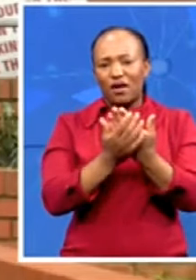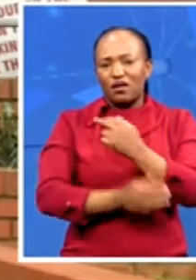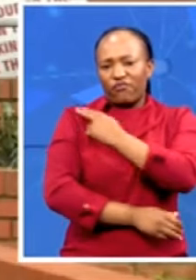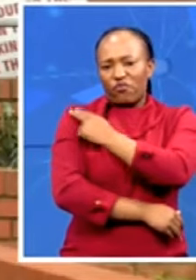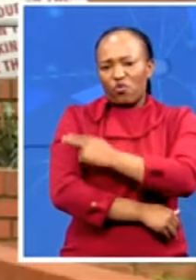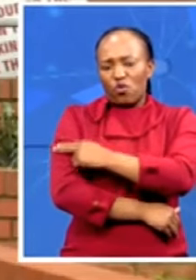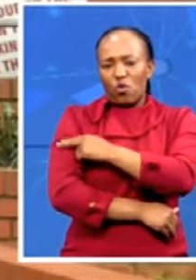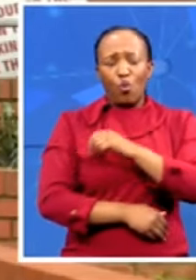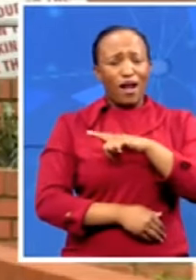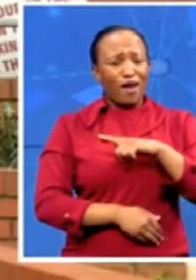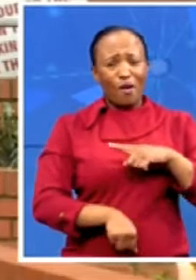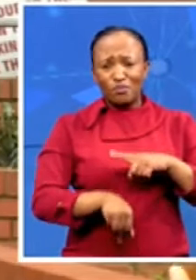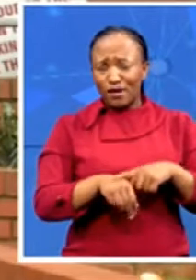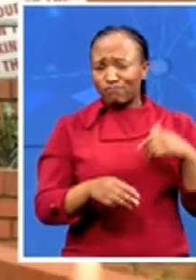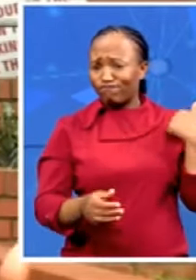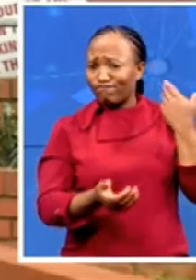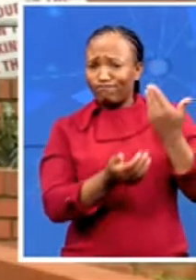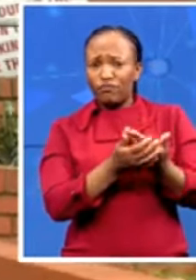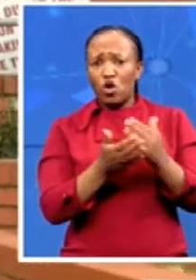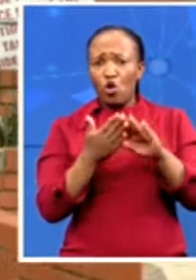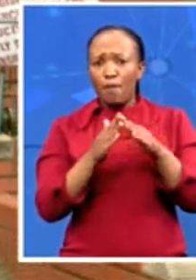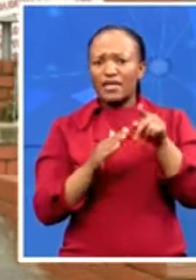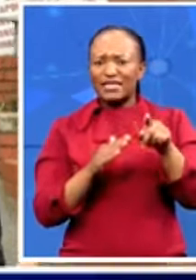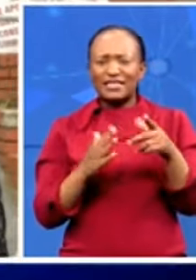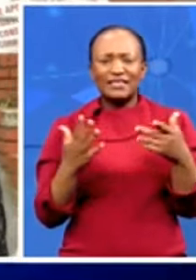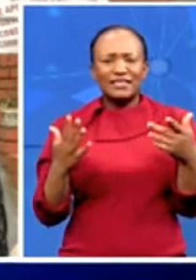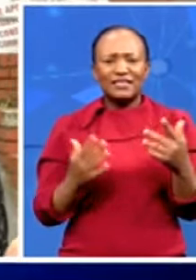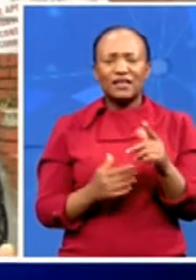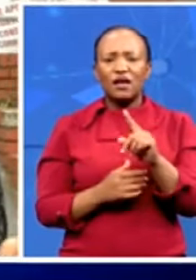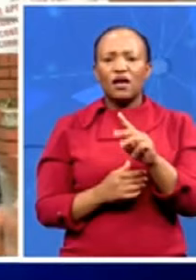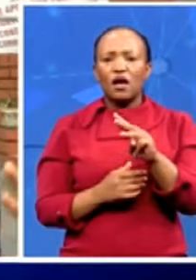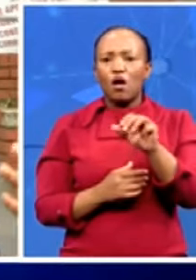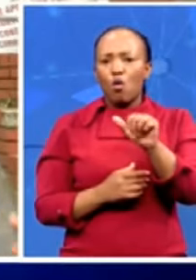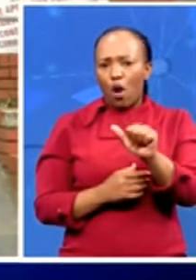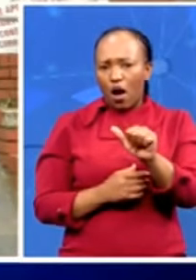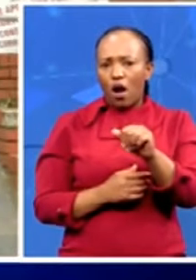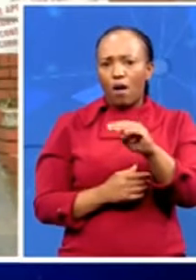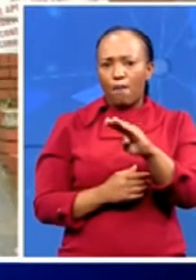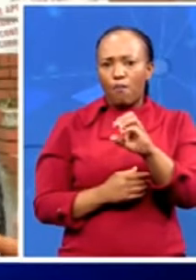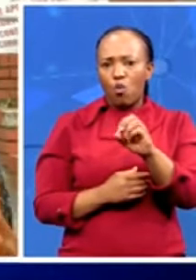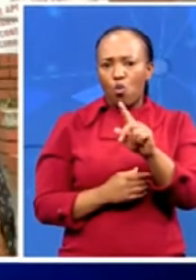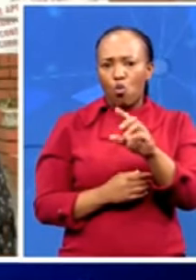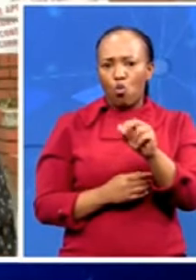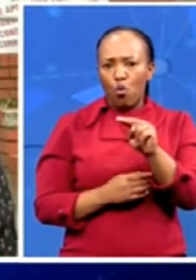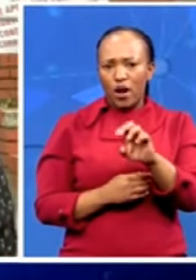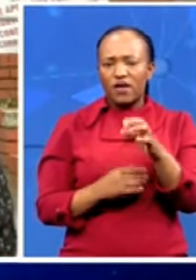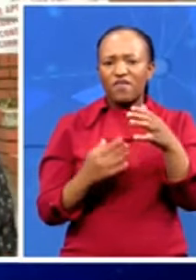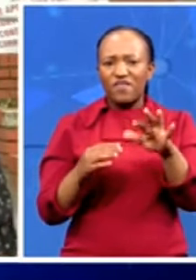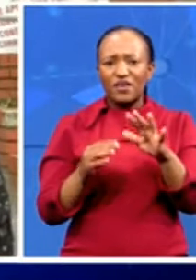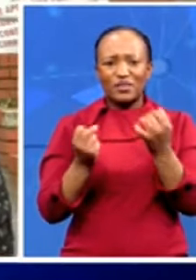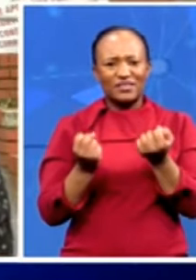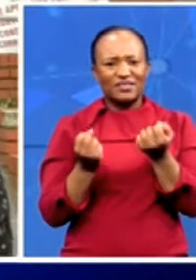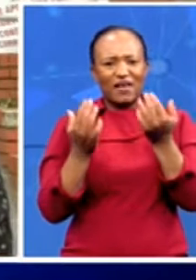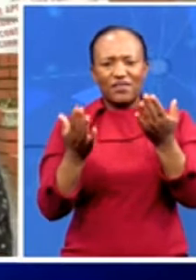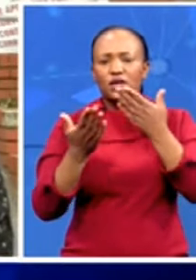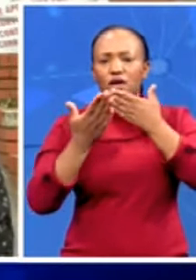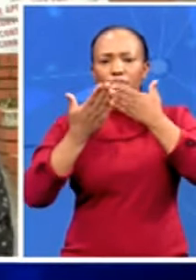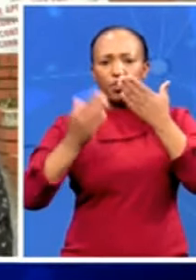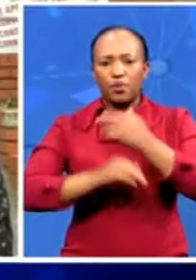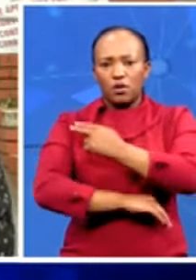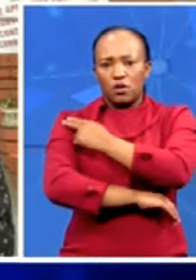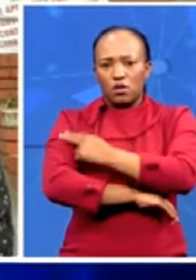of KaBokweni, communities of this area have been complaining about the lack of services that they are getting from the hospital. So now the department has started with that.